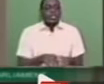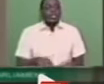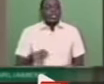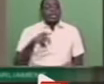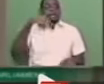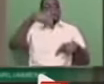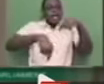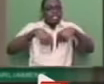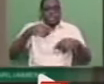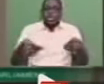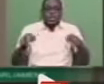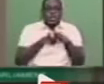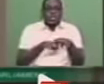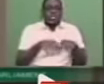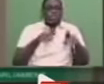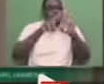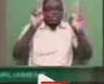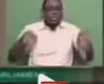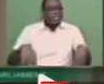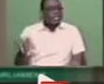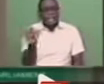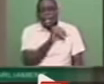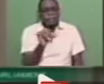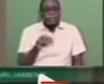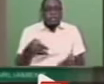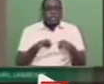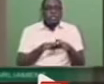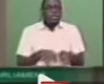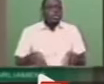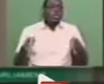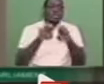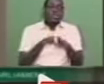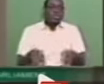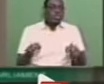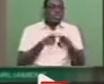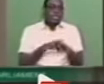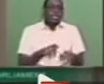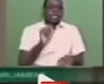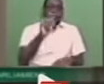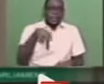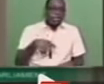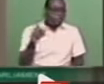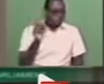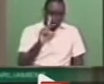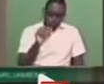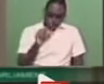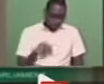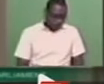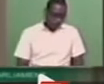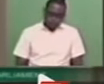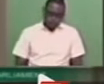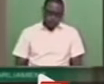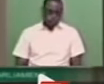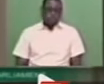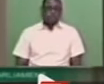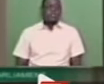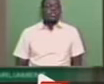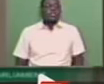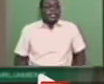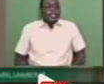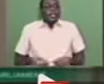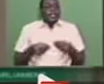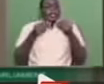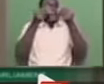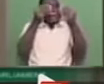energy company? Are they going to come and put more than 500 permanent employees and their families on